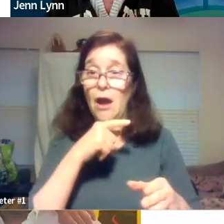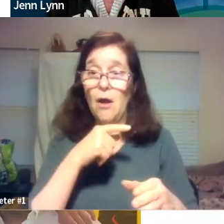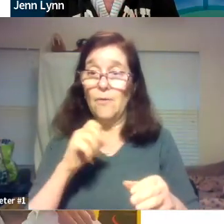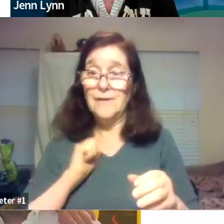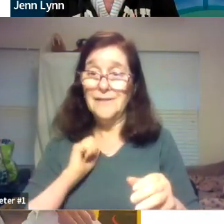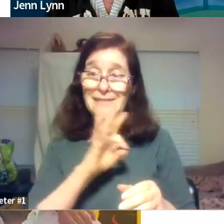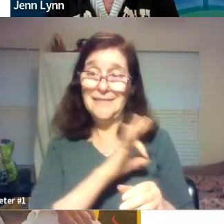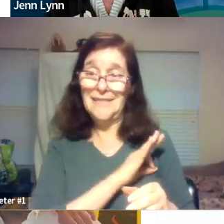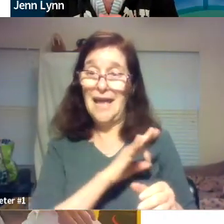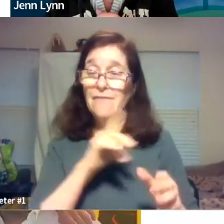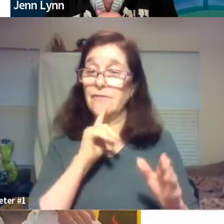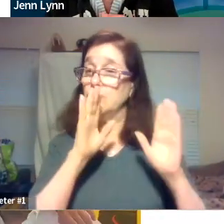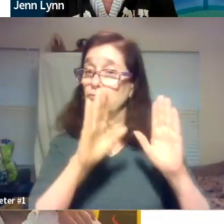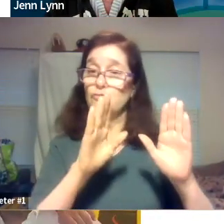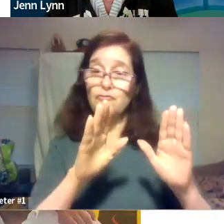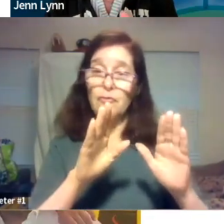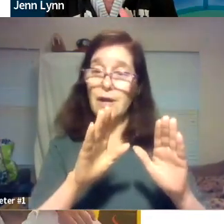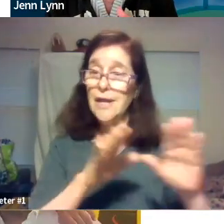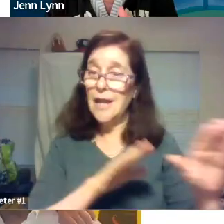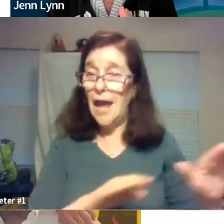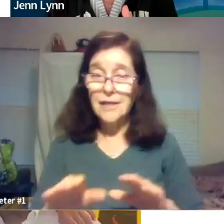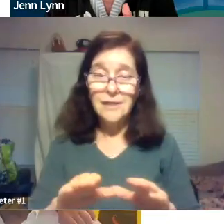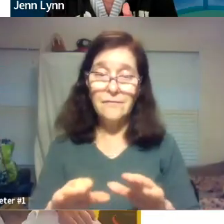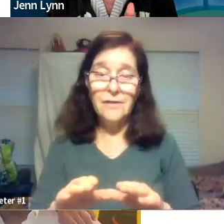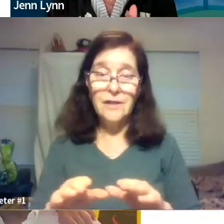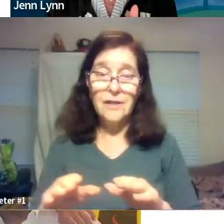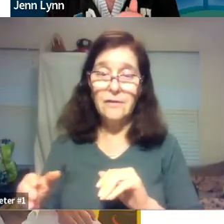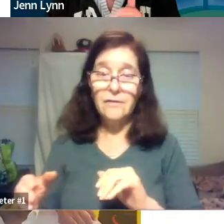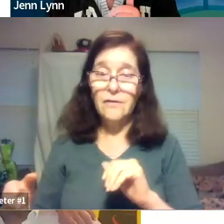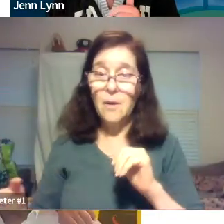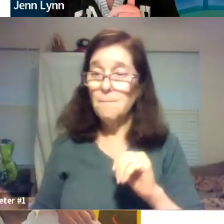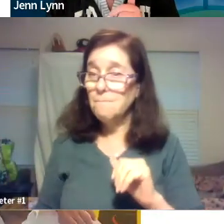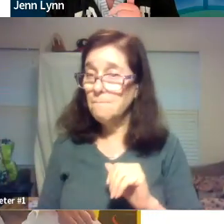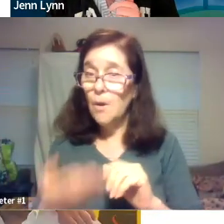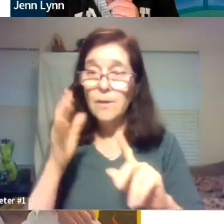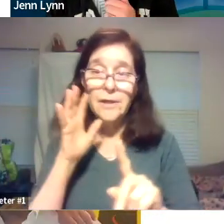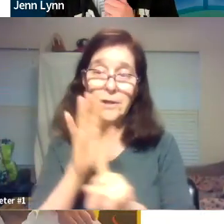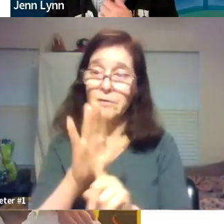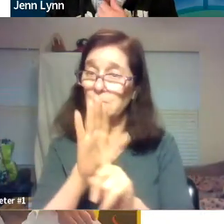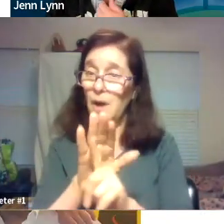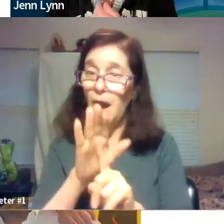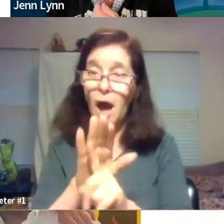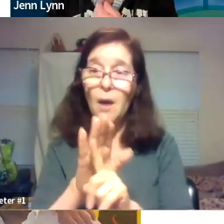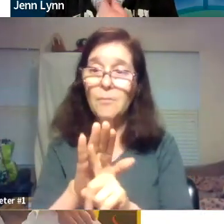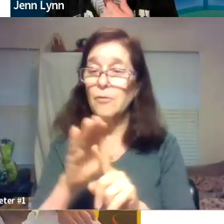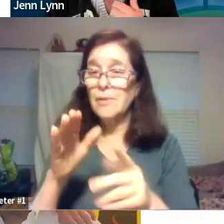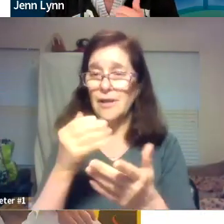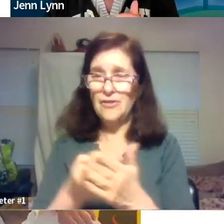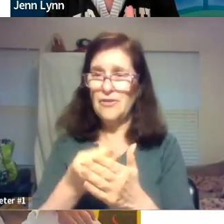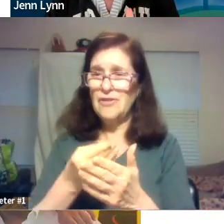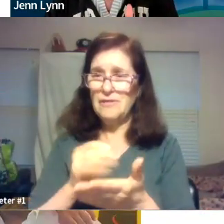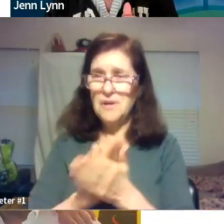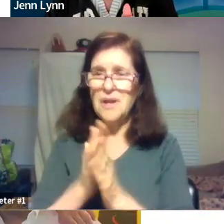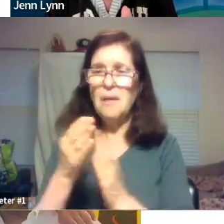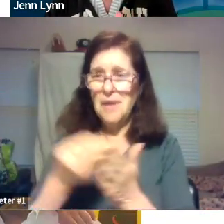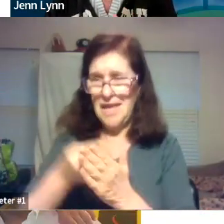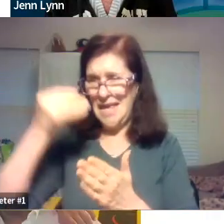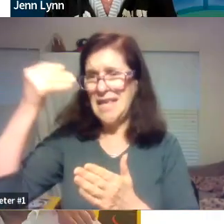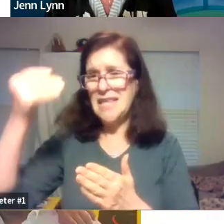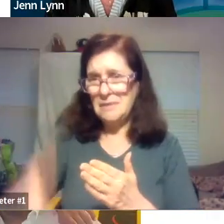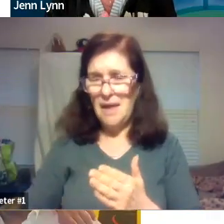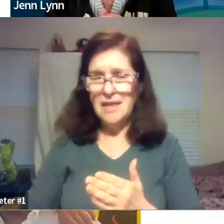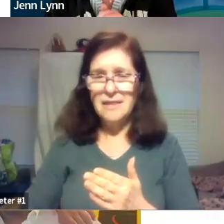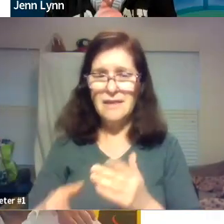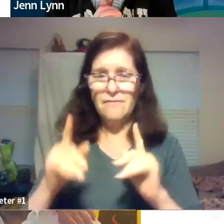great activities. Bowling is huge, but it's now costing a fortune. They're doing Top Golf. In 2 days, the guys are